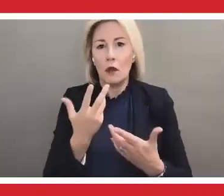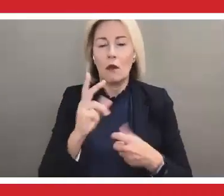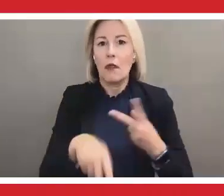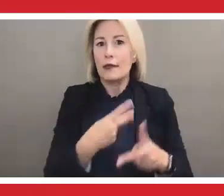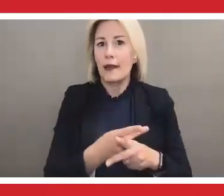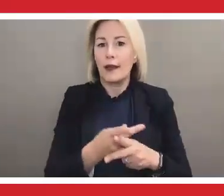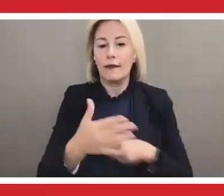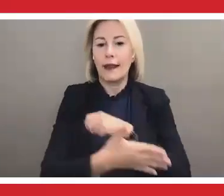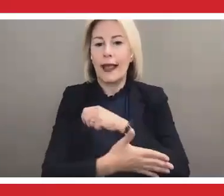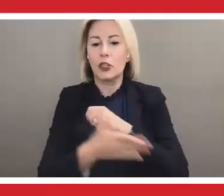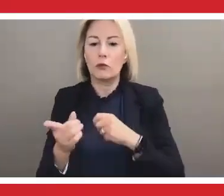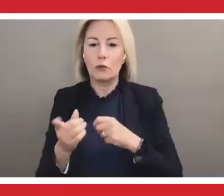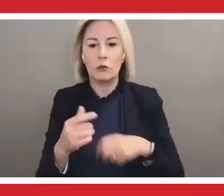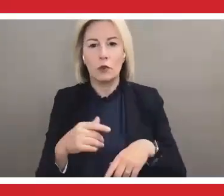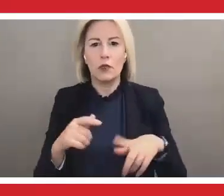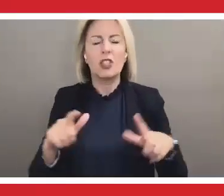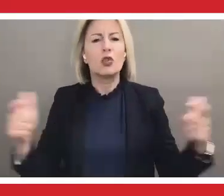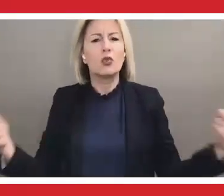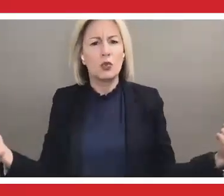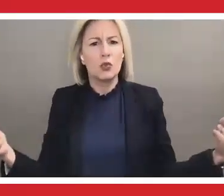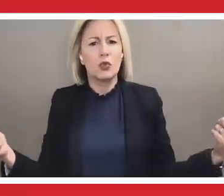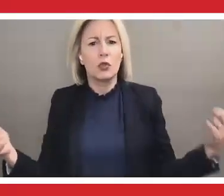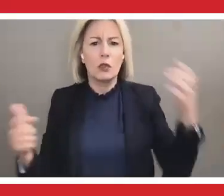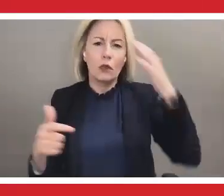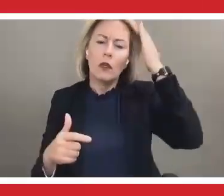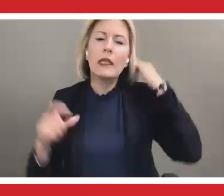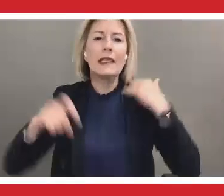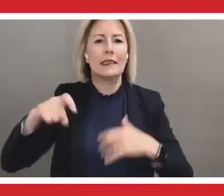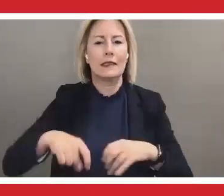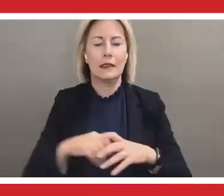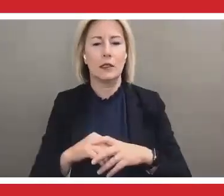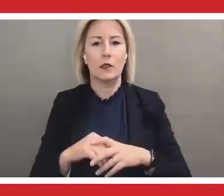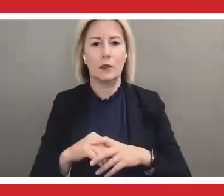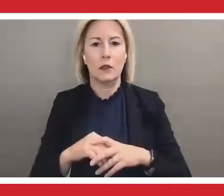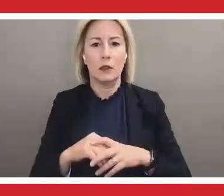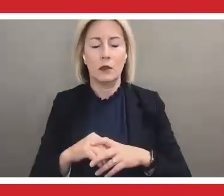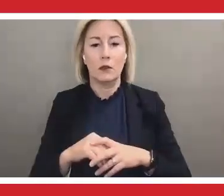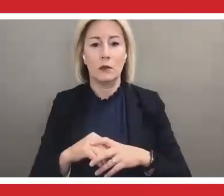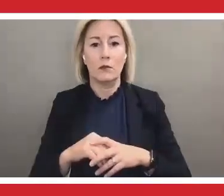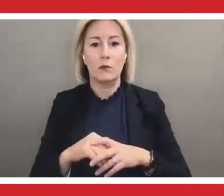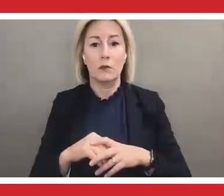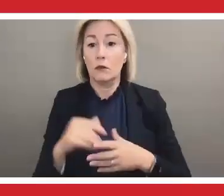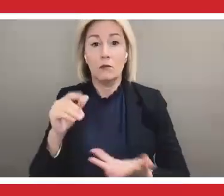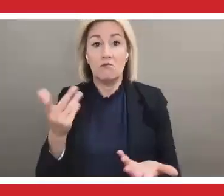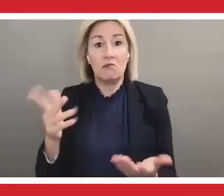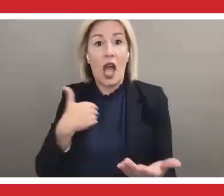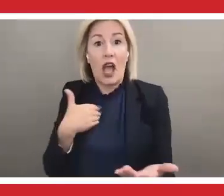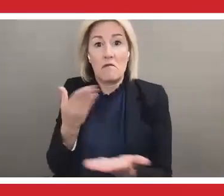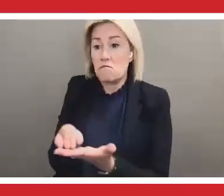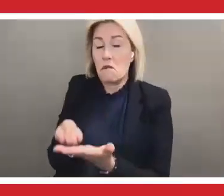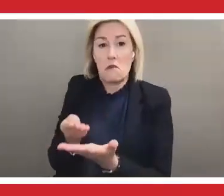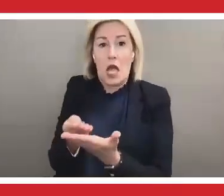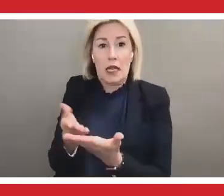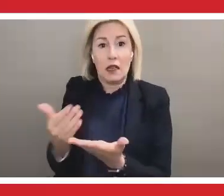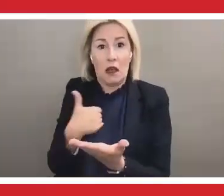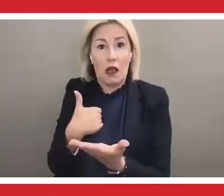have huge needs, even if they have money to conduct, if a